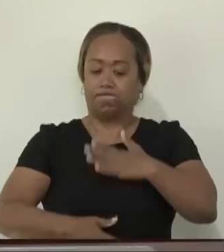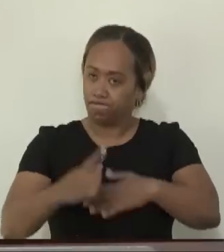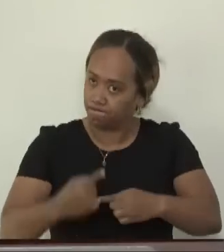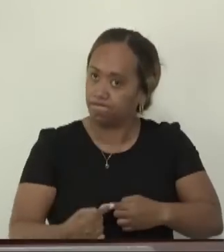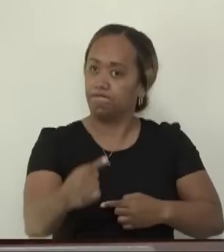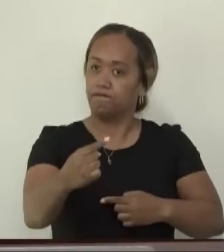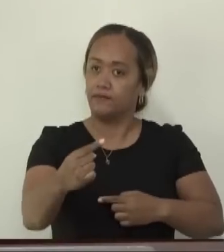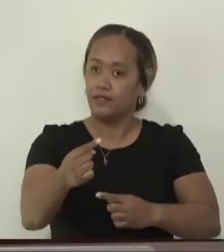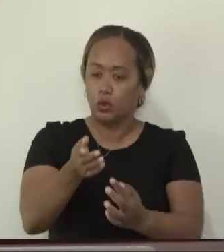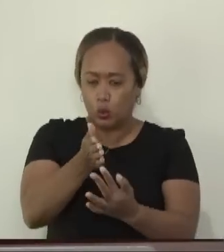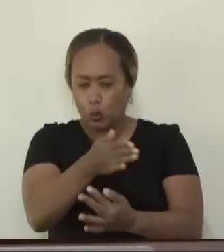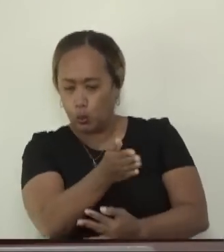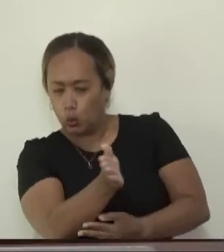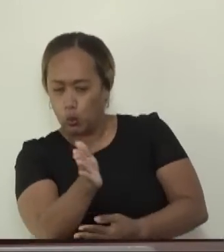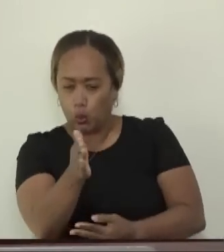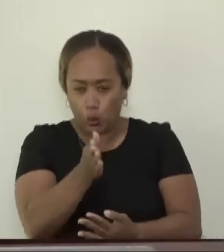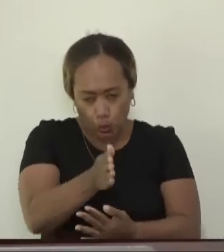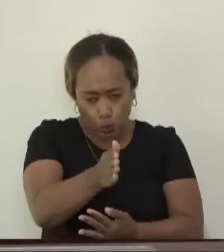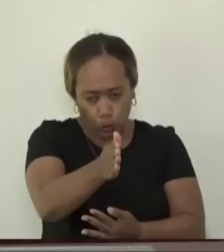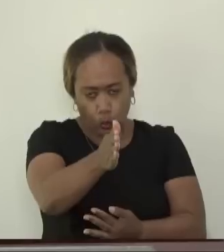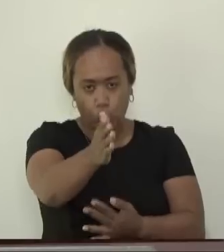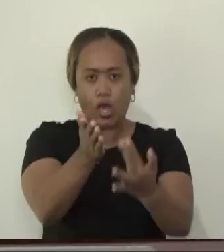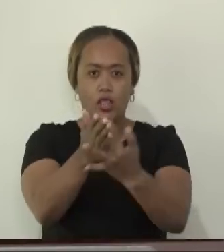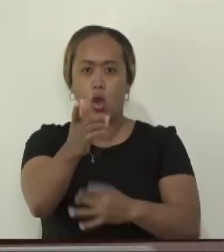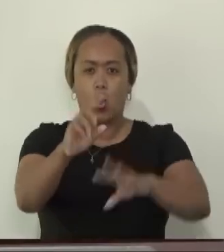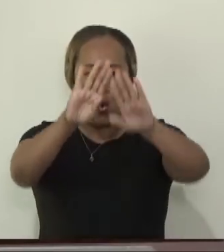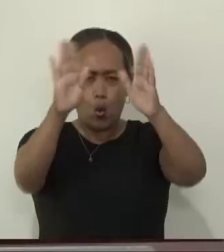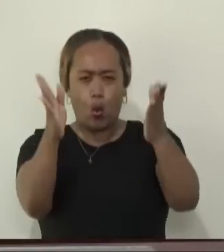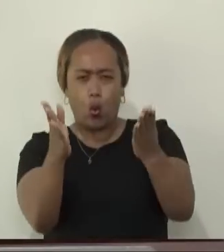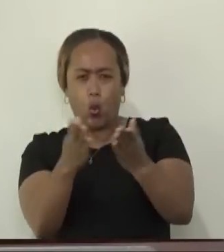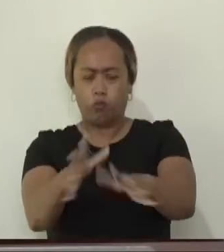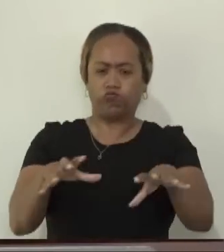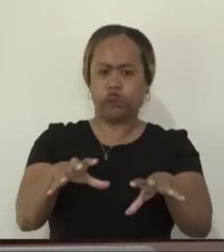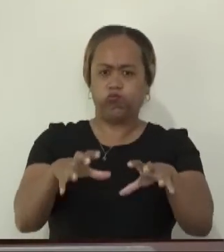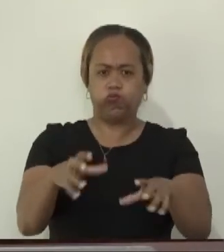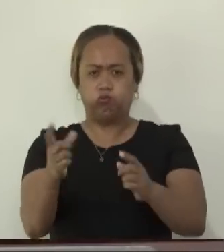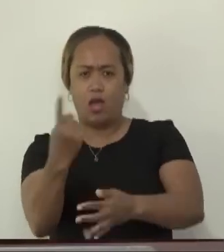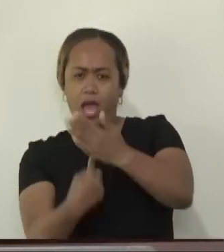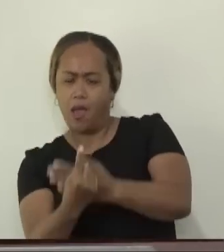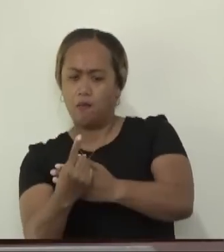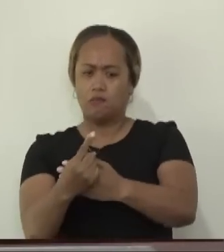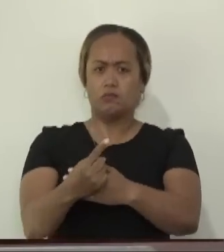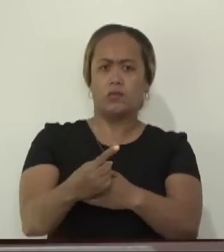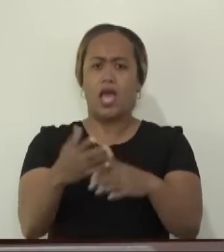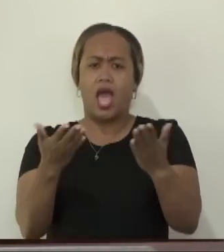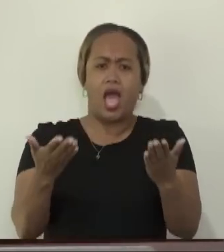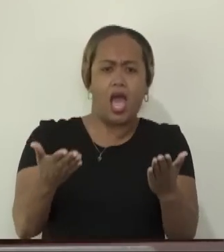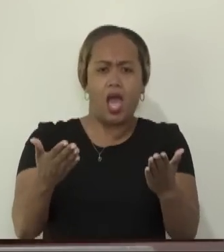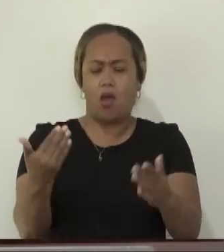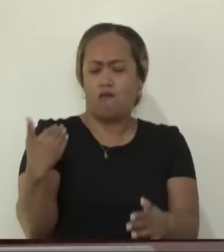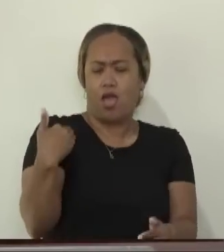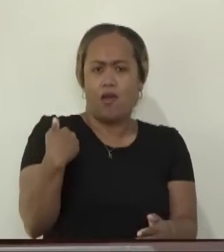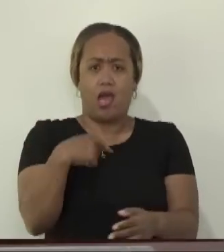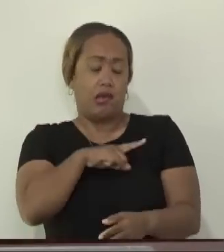to navigate our way through geopolitical shocks, shifts caused by factors